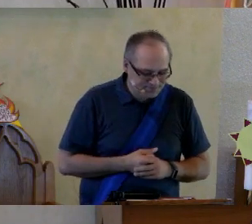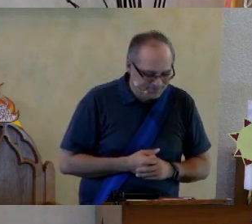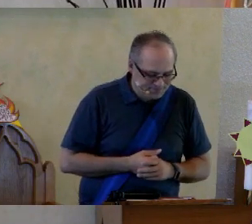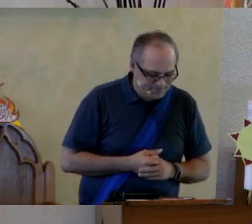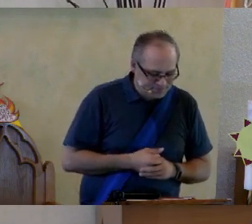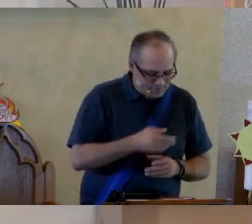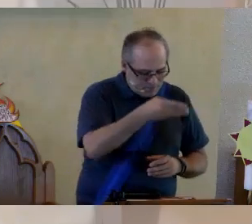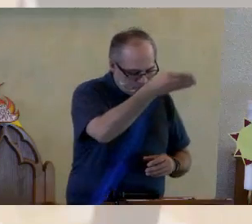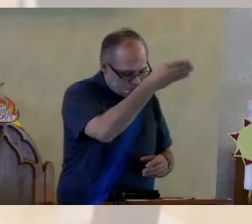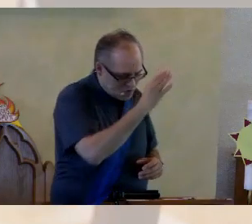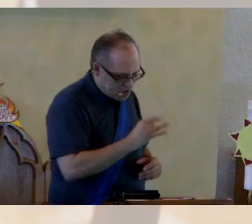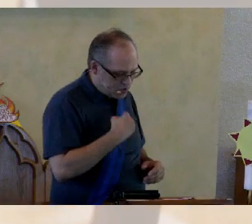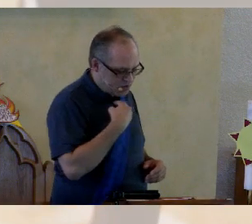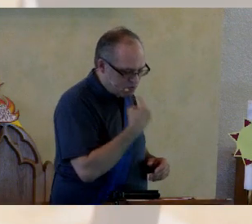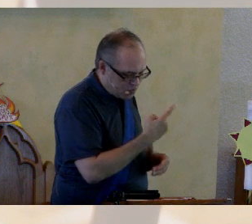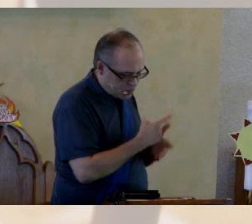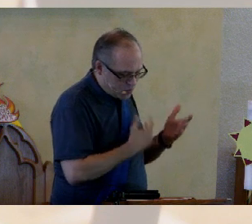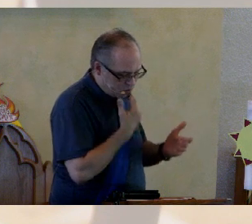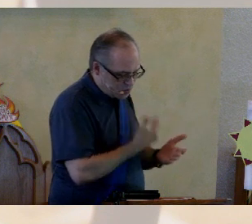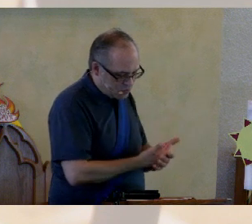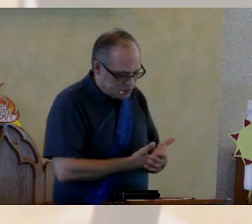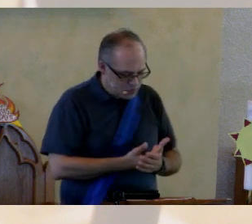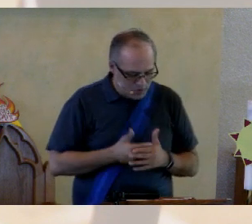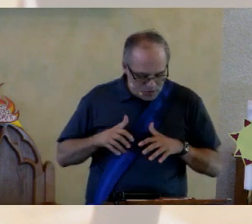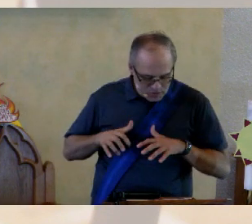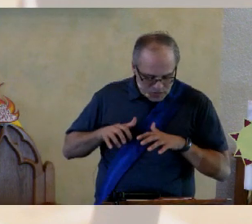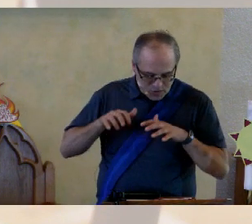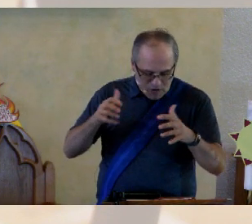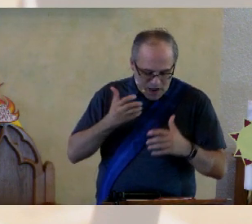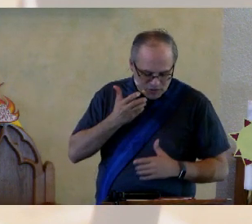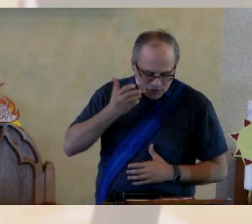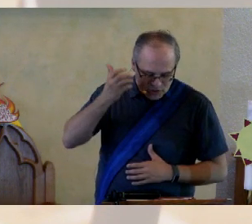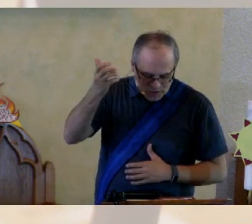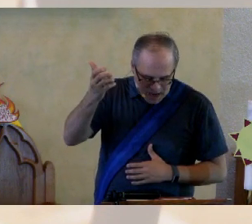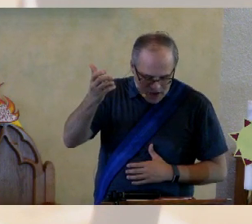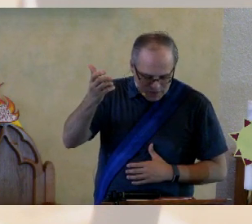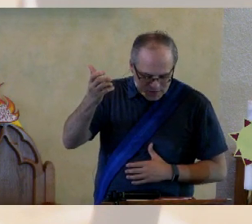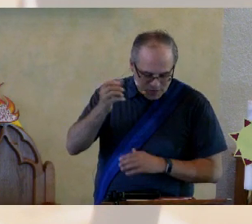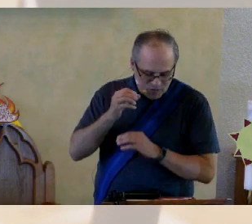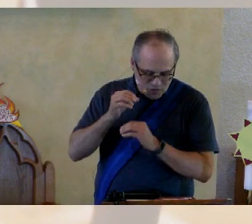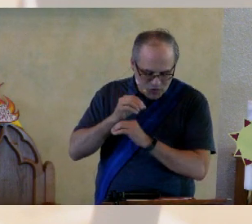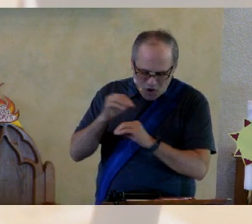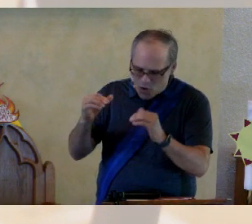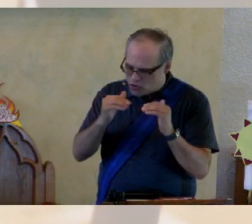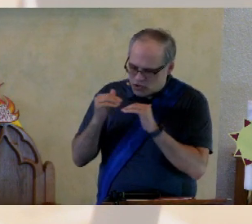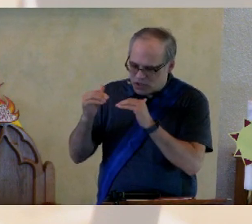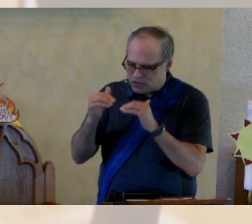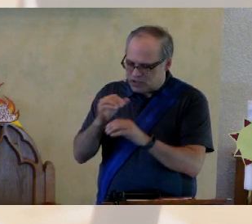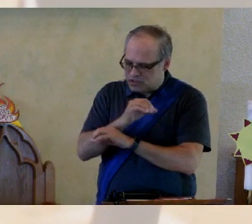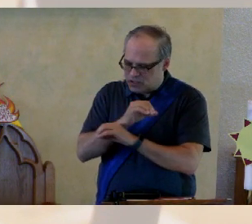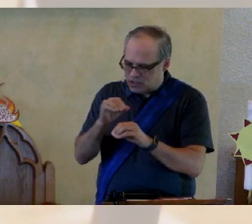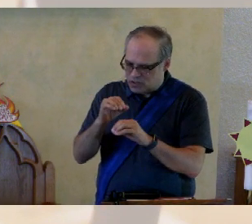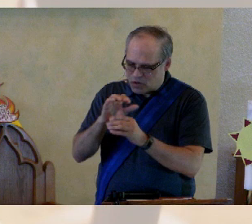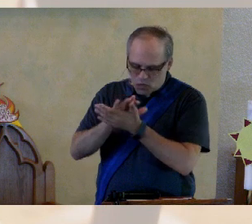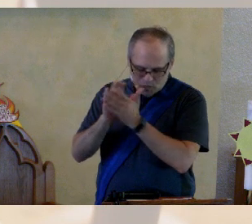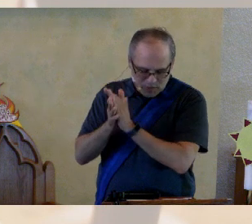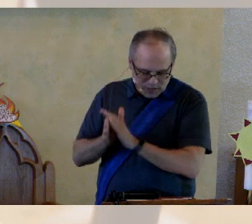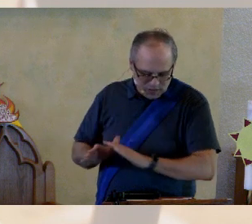God has told you what is good. The crowds shout, no justice,